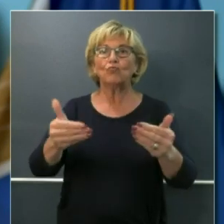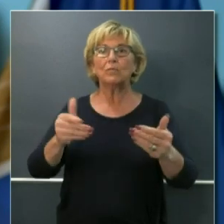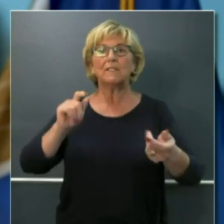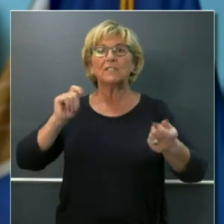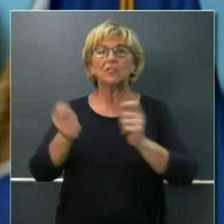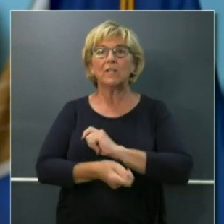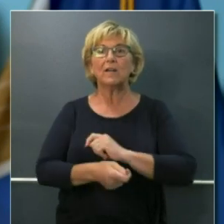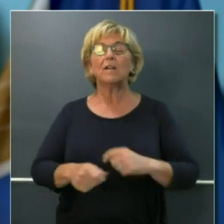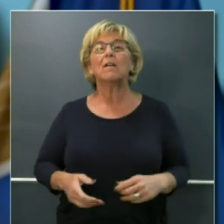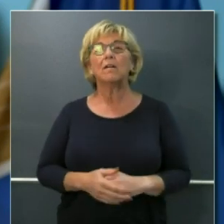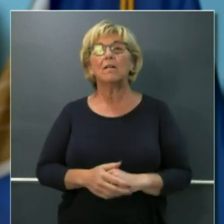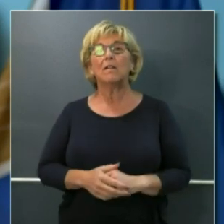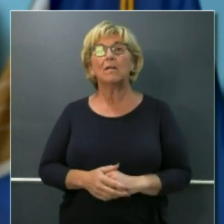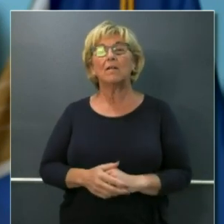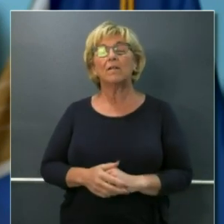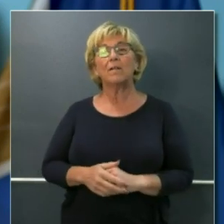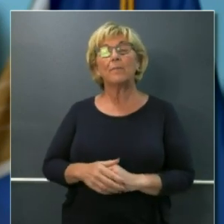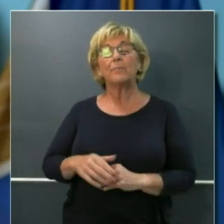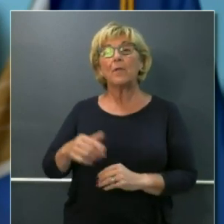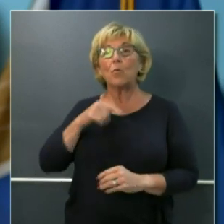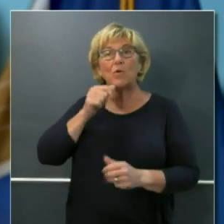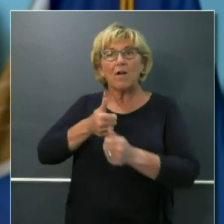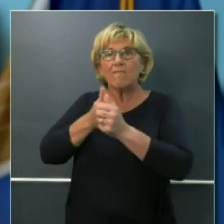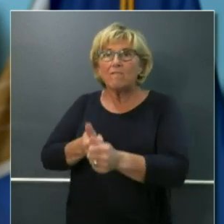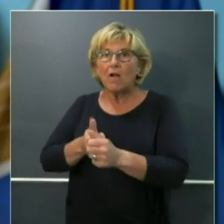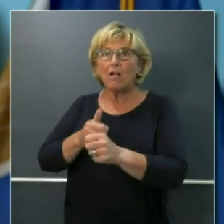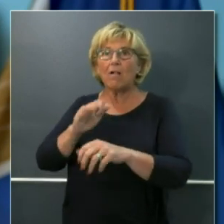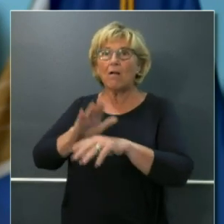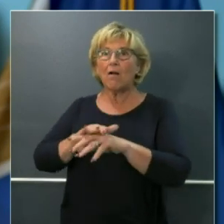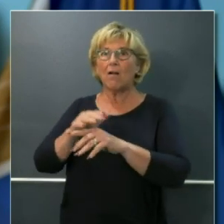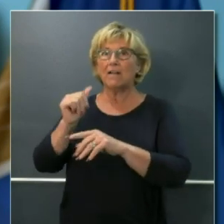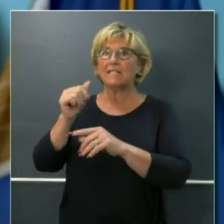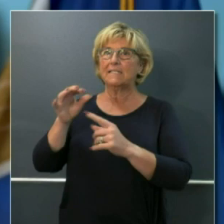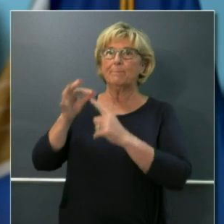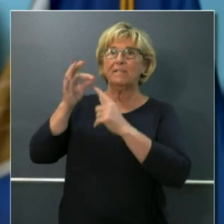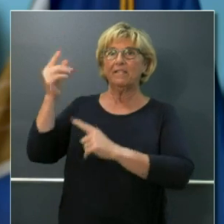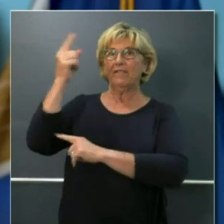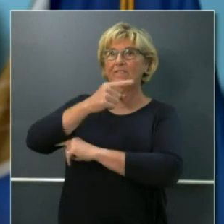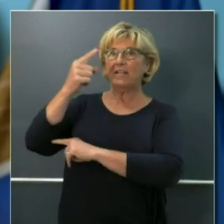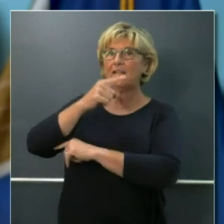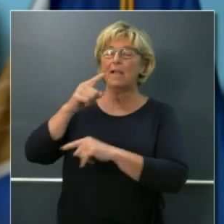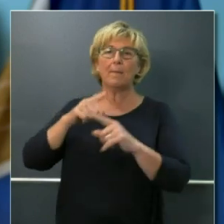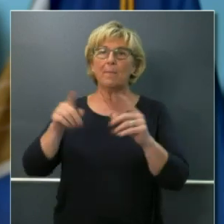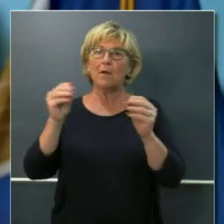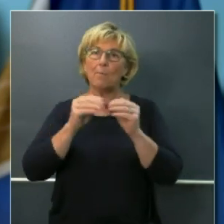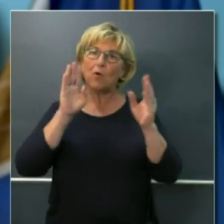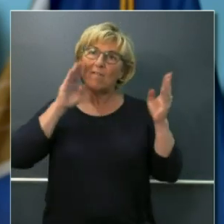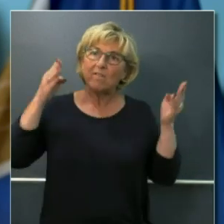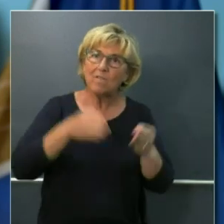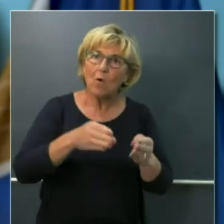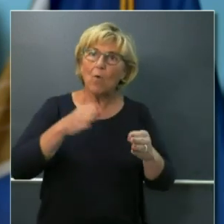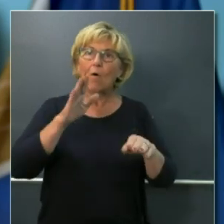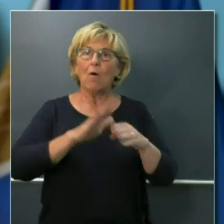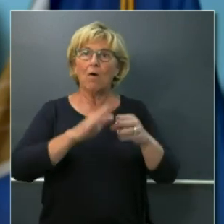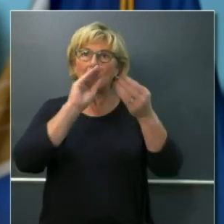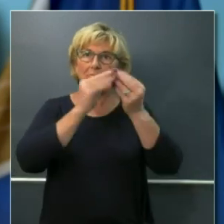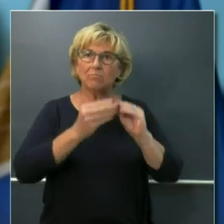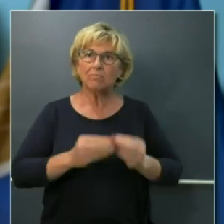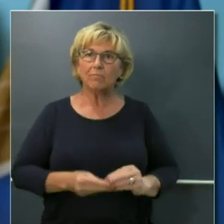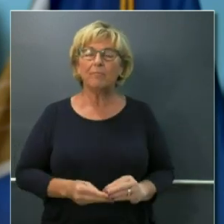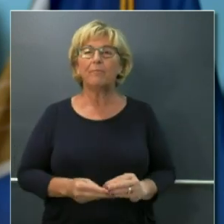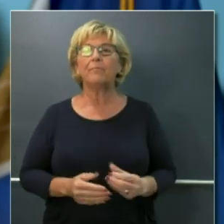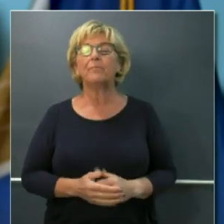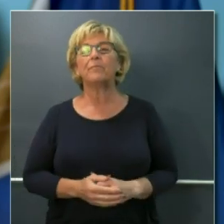Dates don't, but data does. And so let me, as now I introduce this 5th